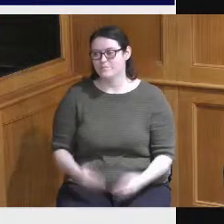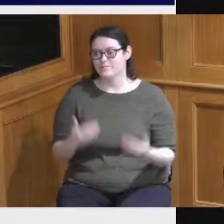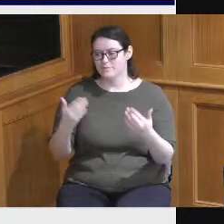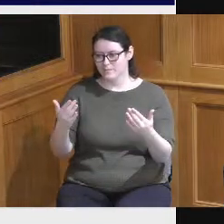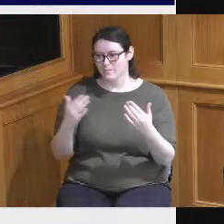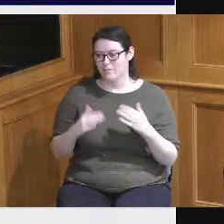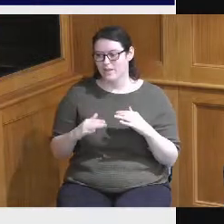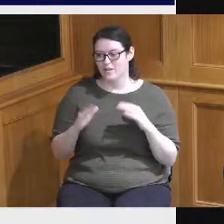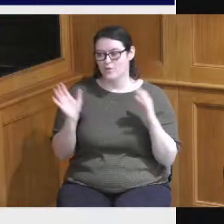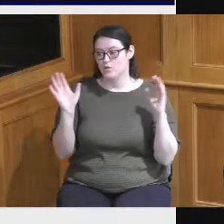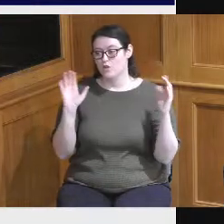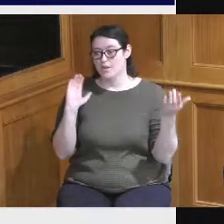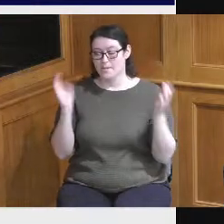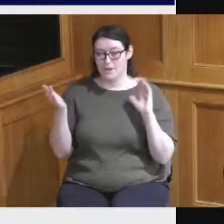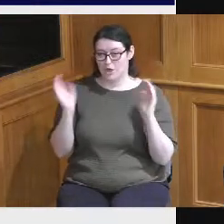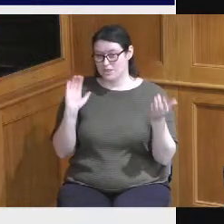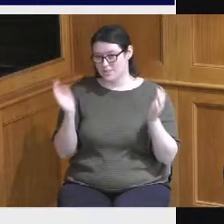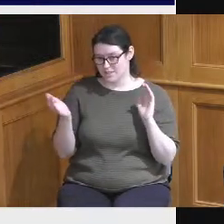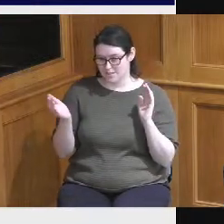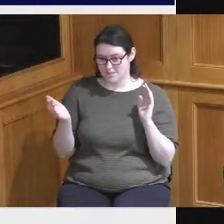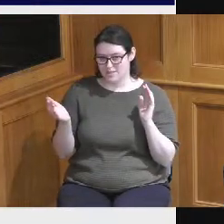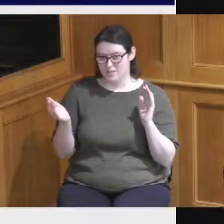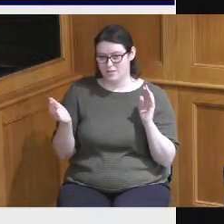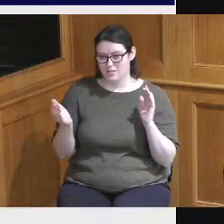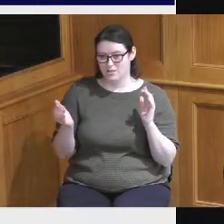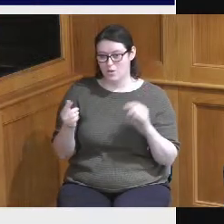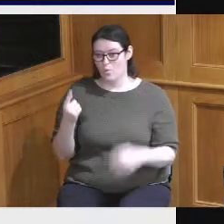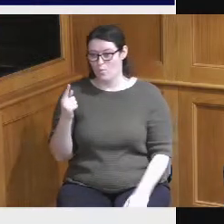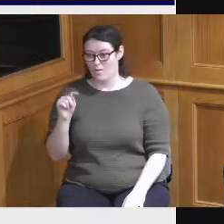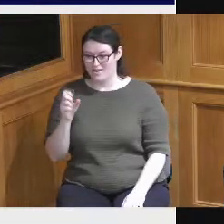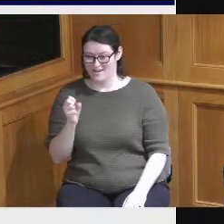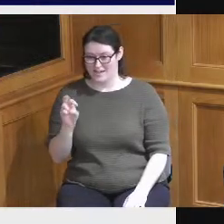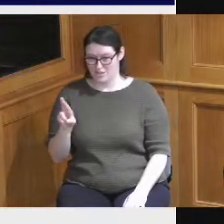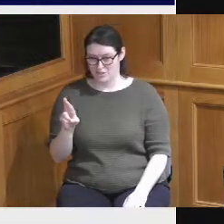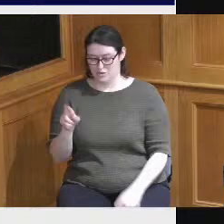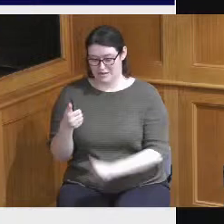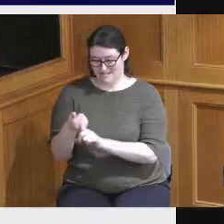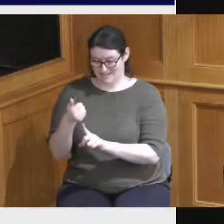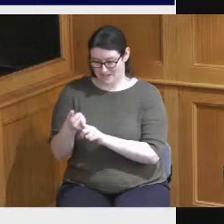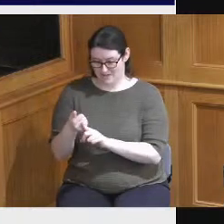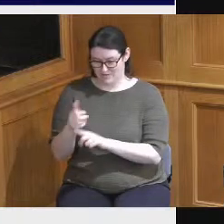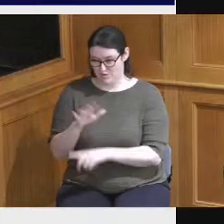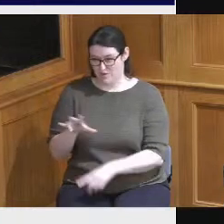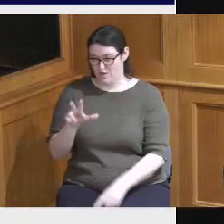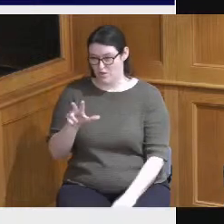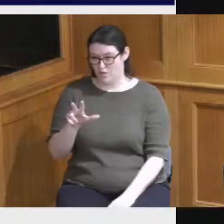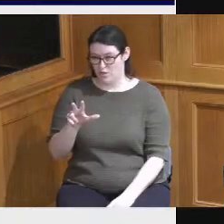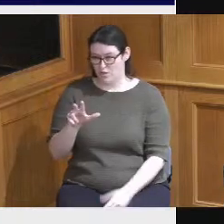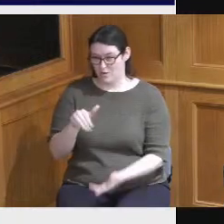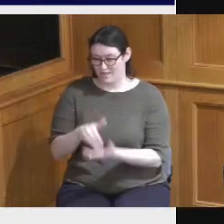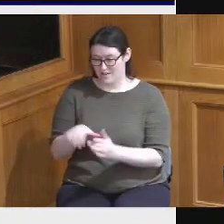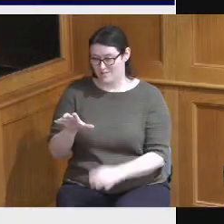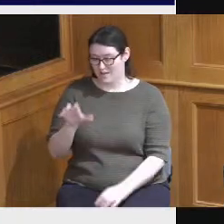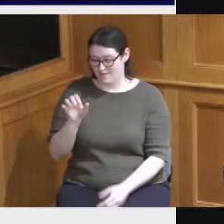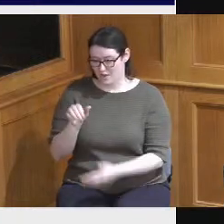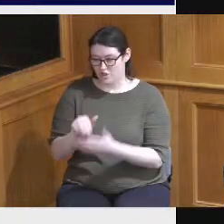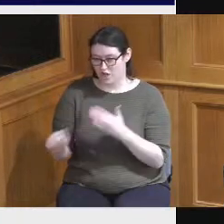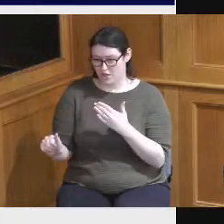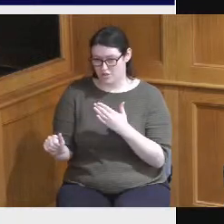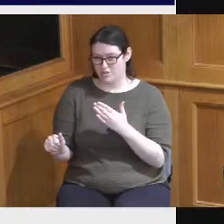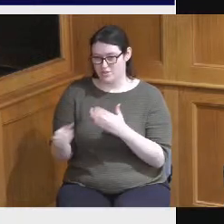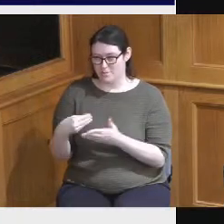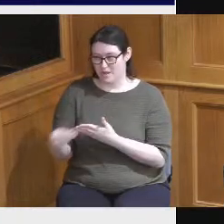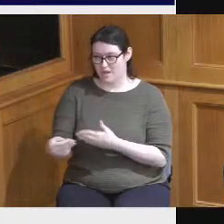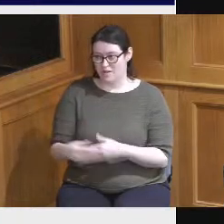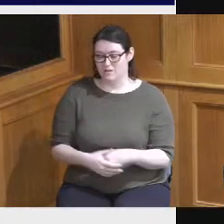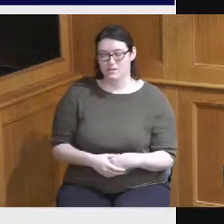Side by side, the one taser by itself costs around $3,500. With the